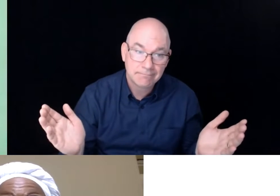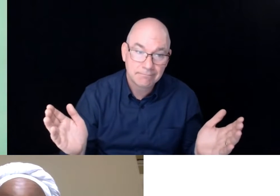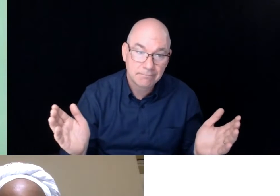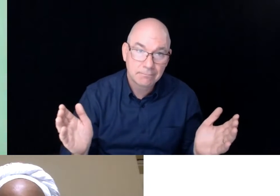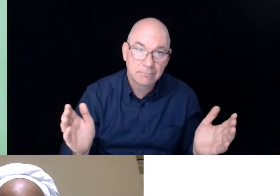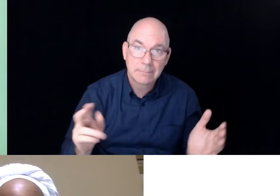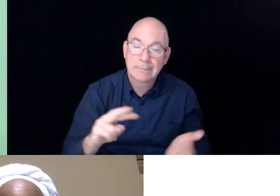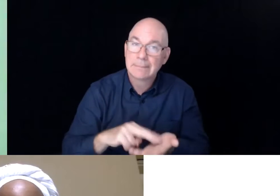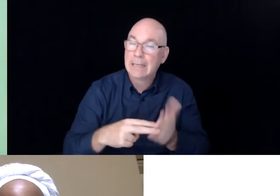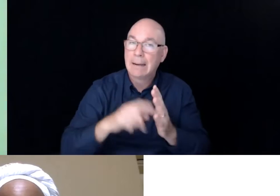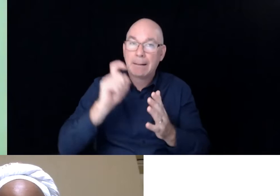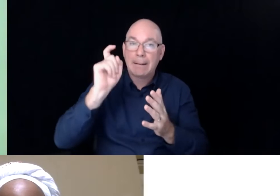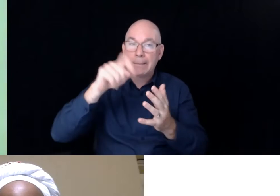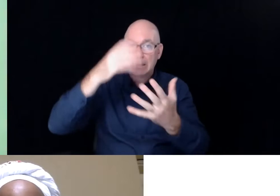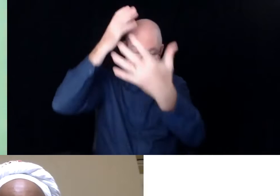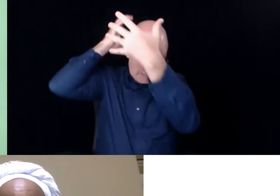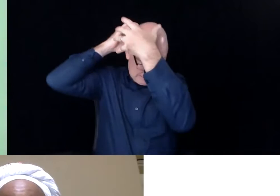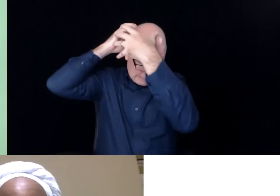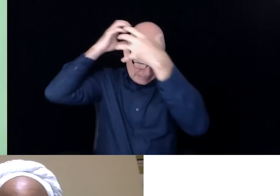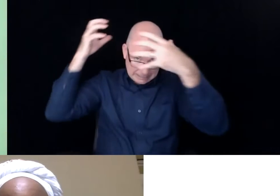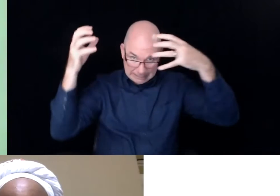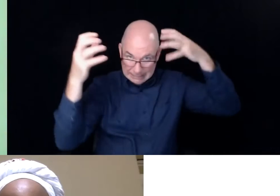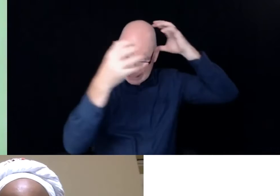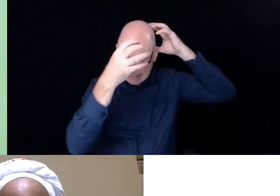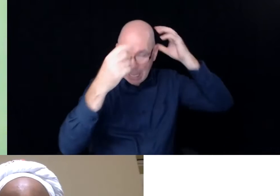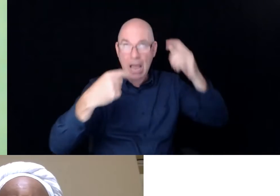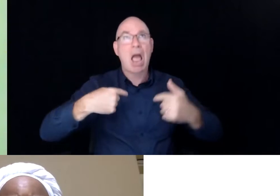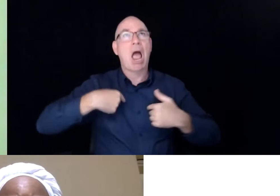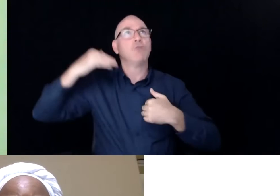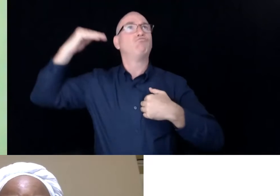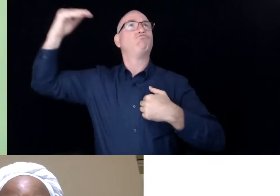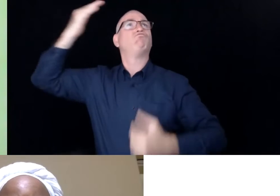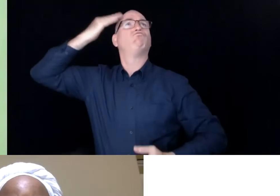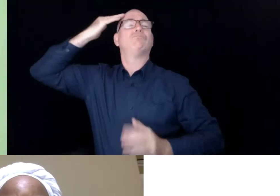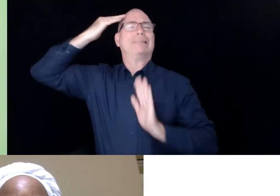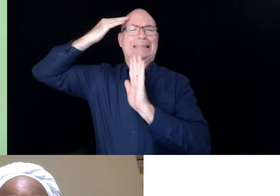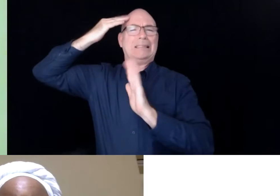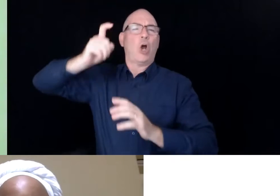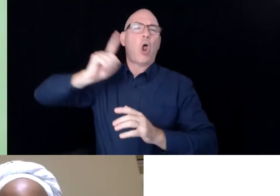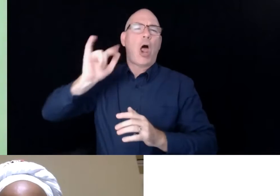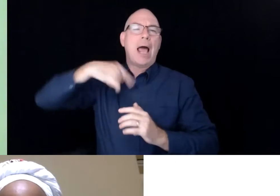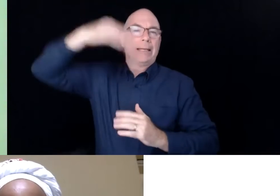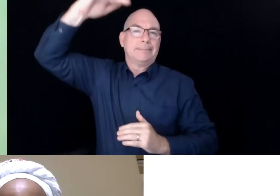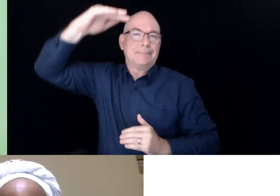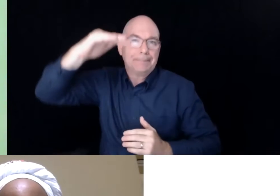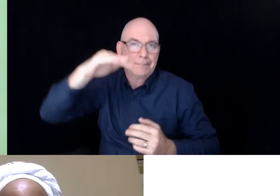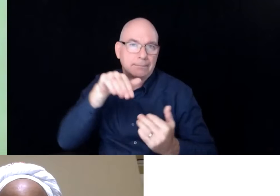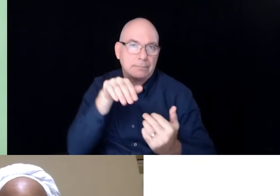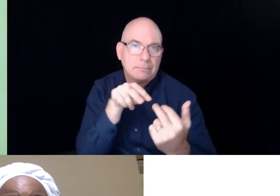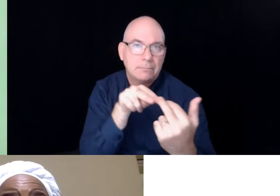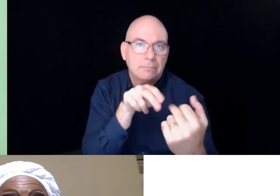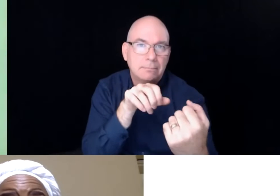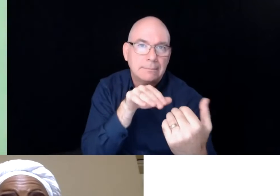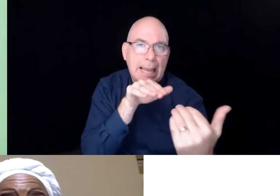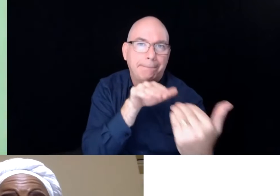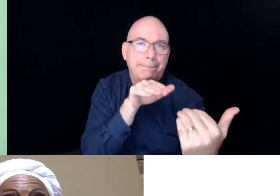complete mind shift from thinking like an adult to go to the child's level, okay? And acknowledging that the